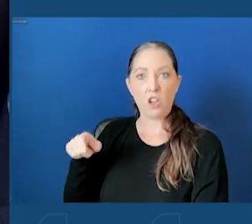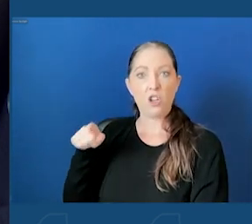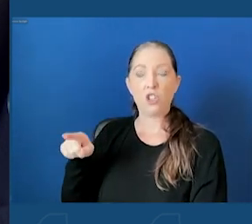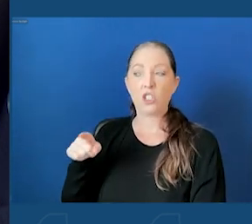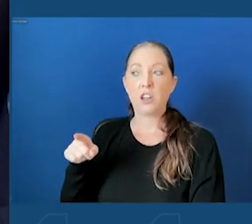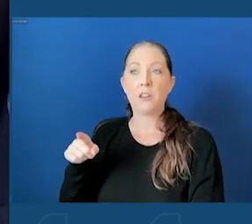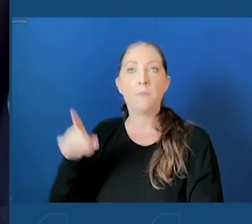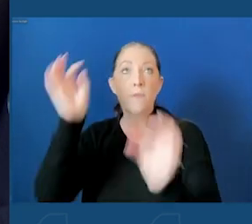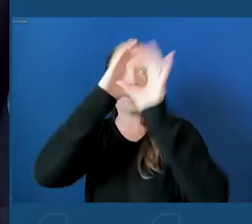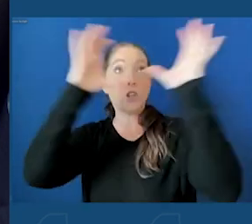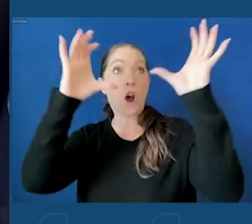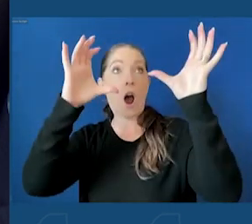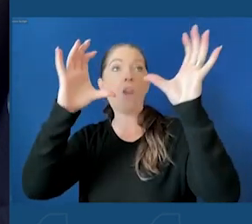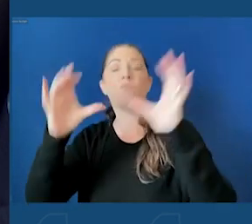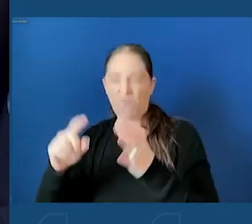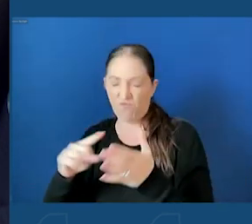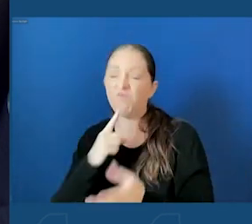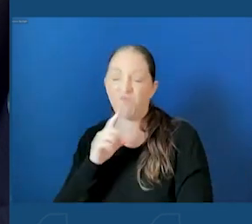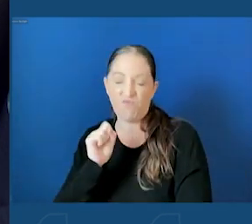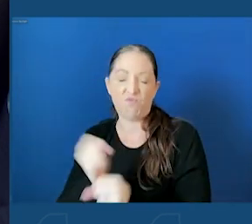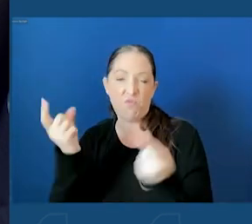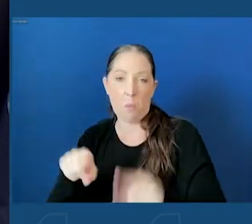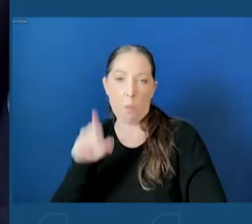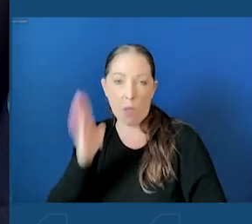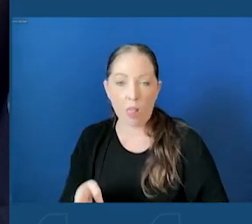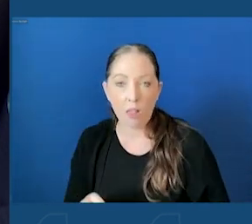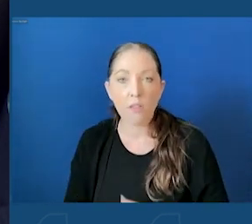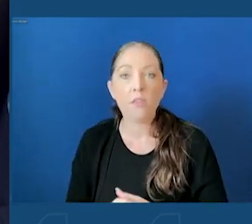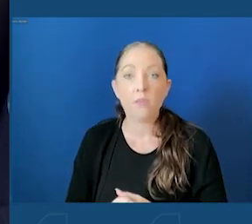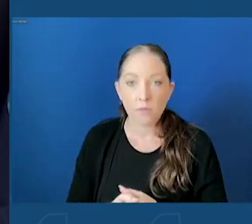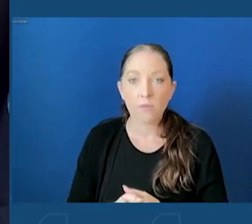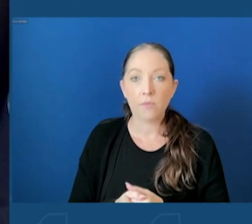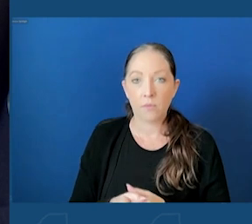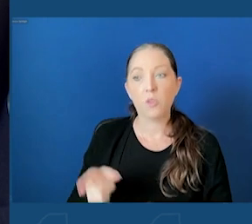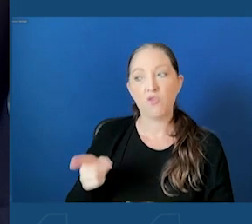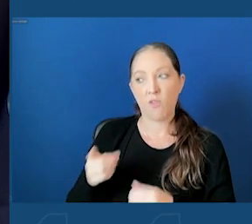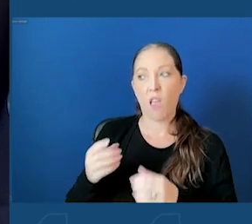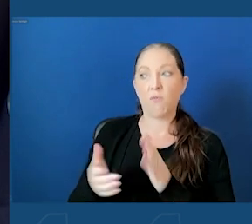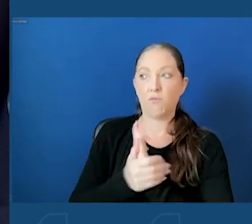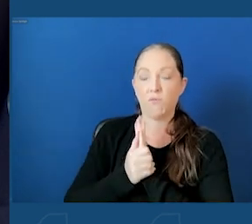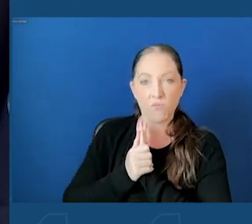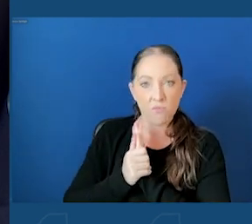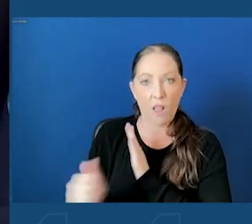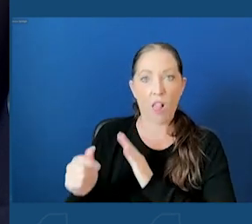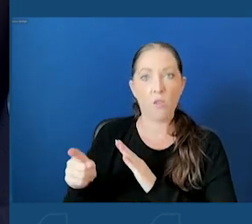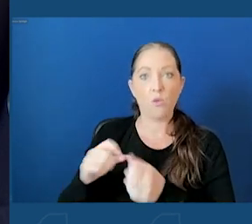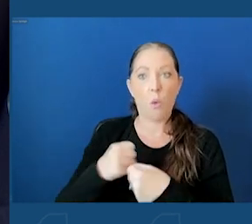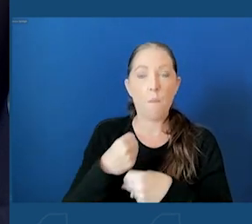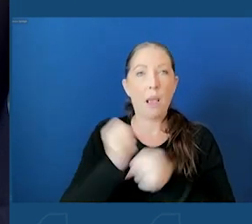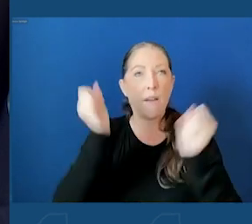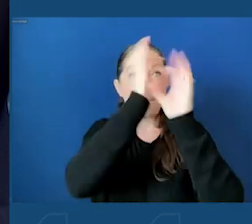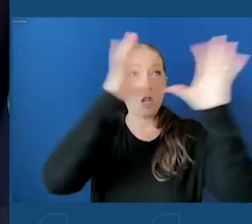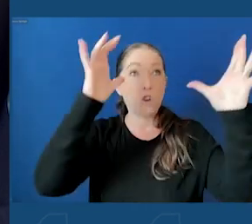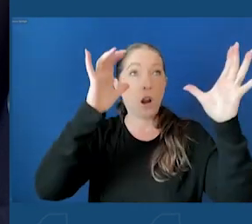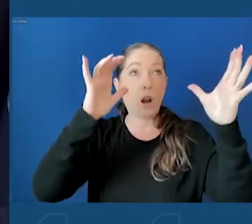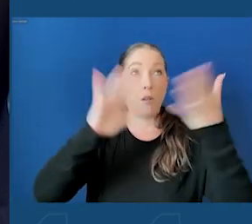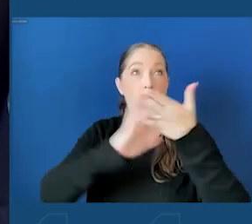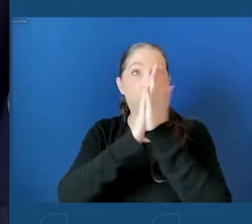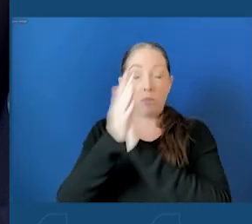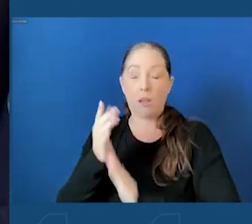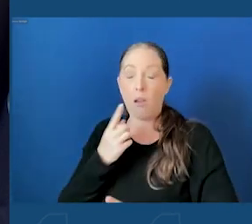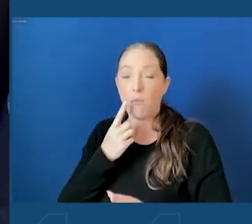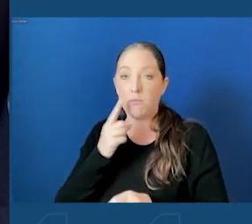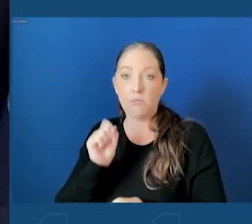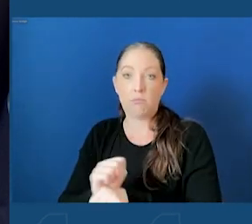reality. And there's a lot of vision out there, but it's a special talent to translate that vision into reality. And it's